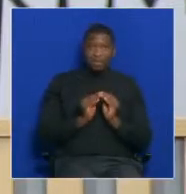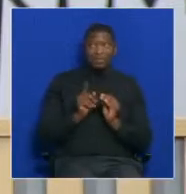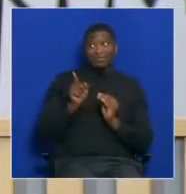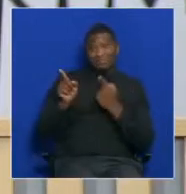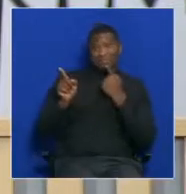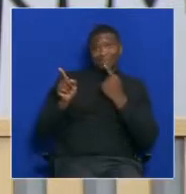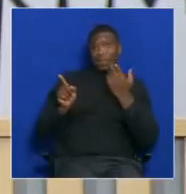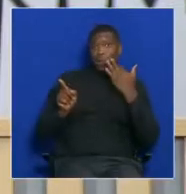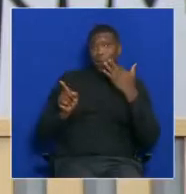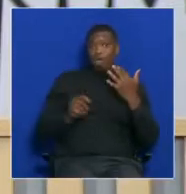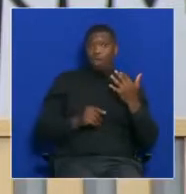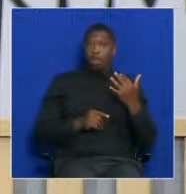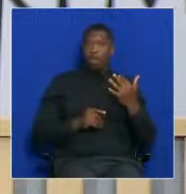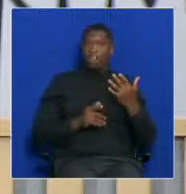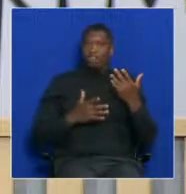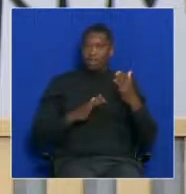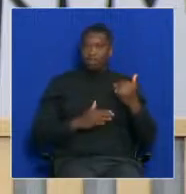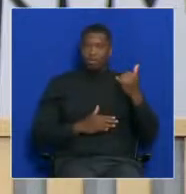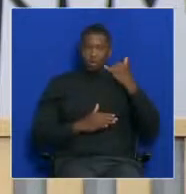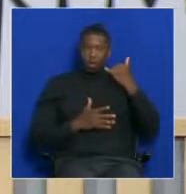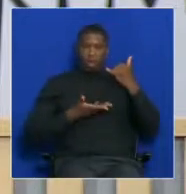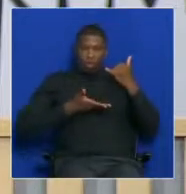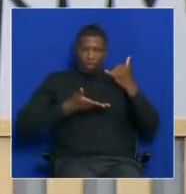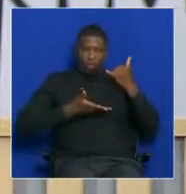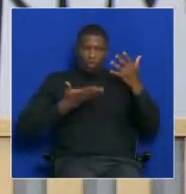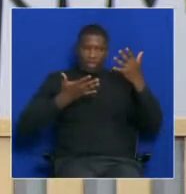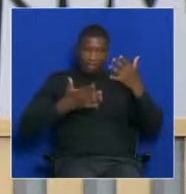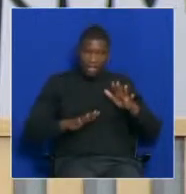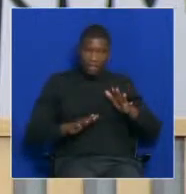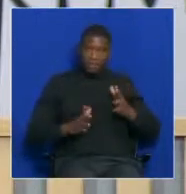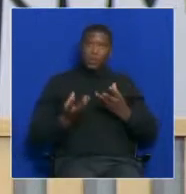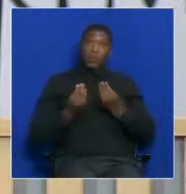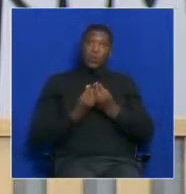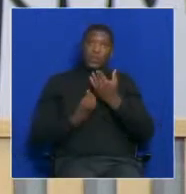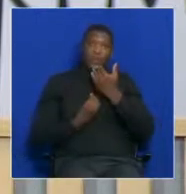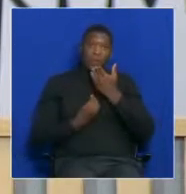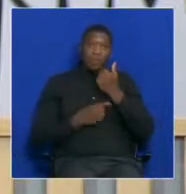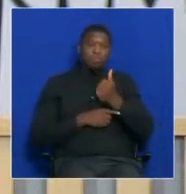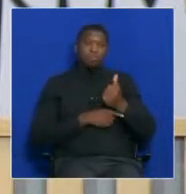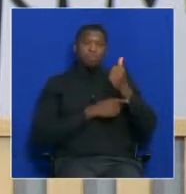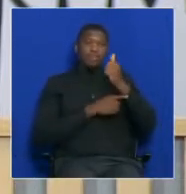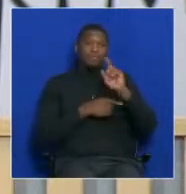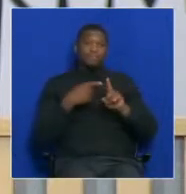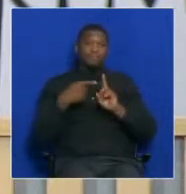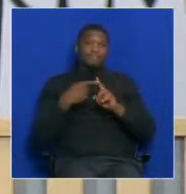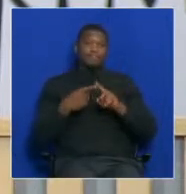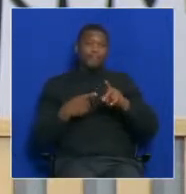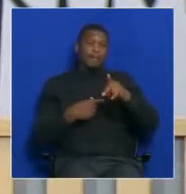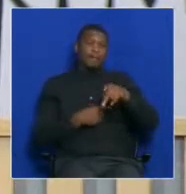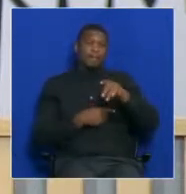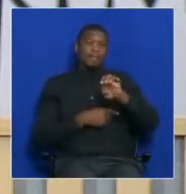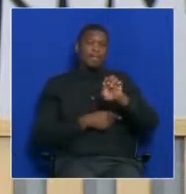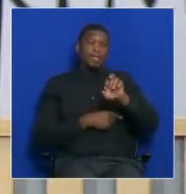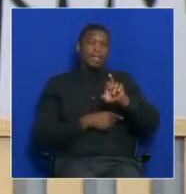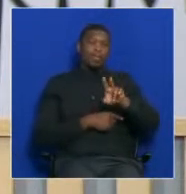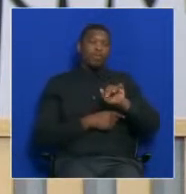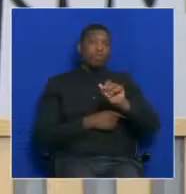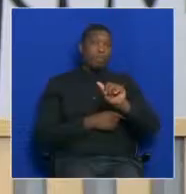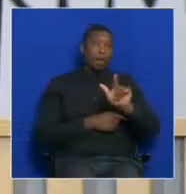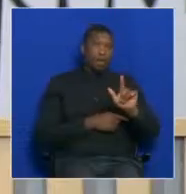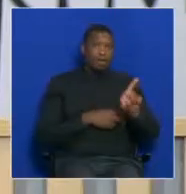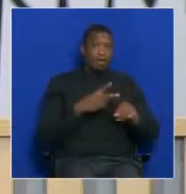Chief Perumal and Chief Investigator Padiachi. So they had that